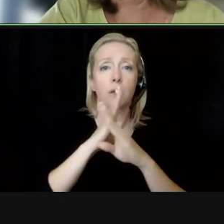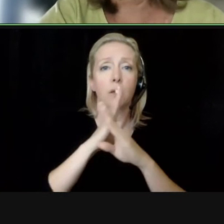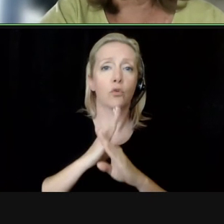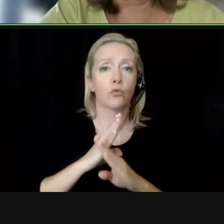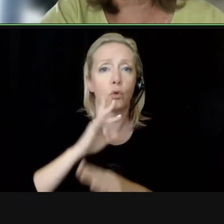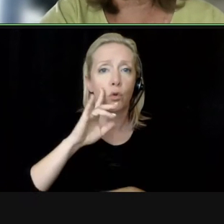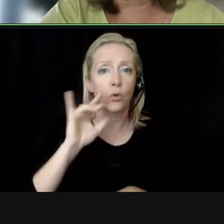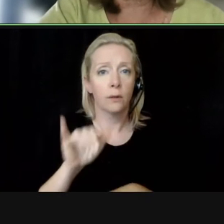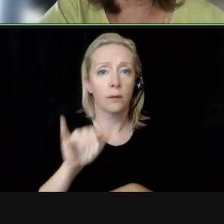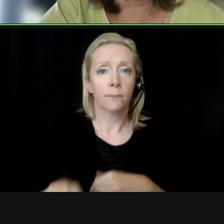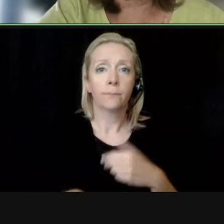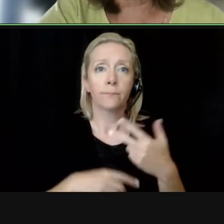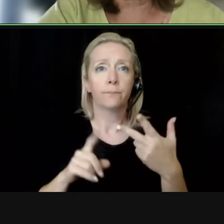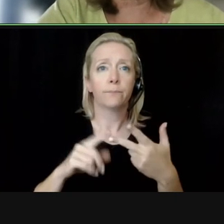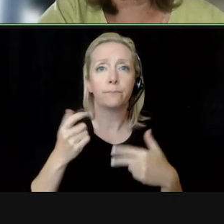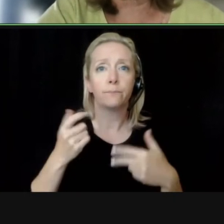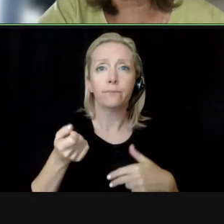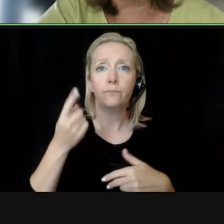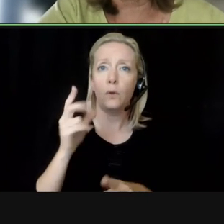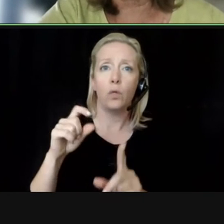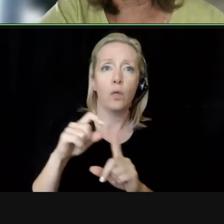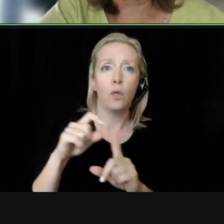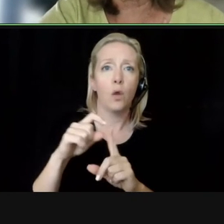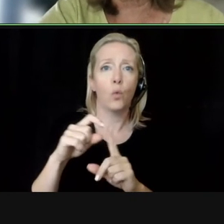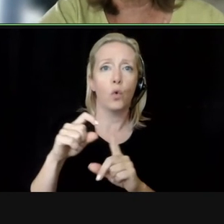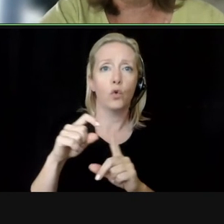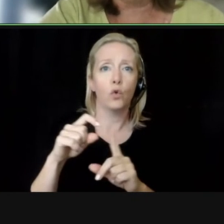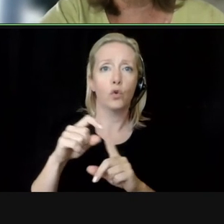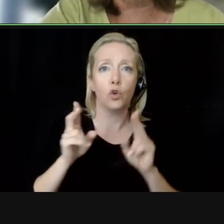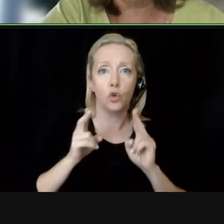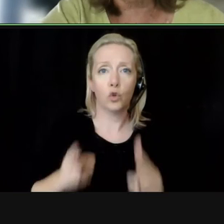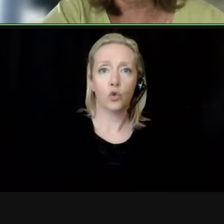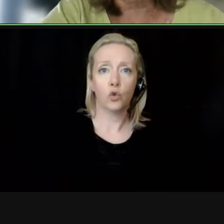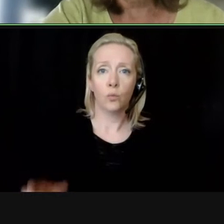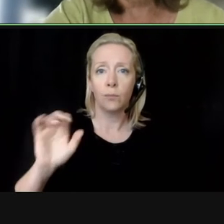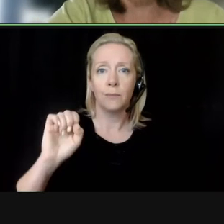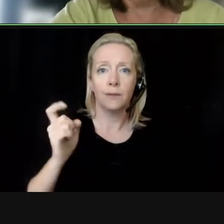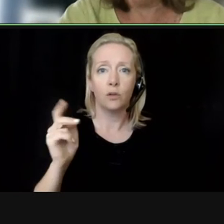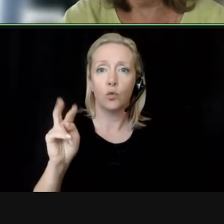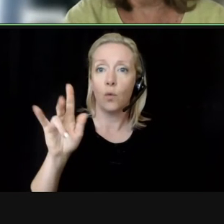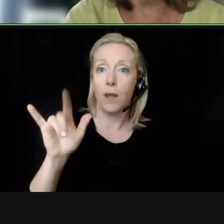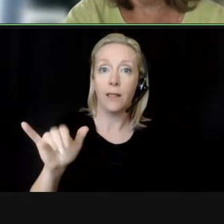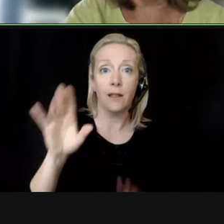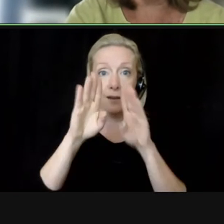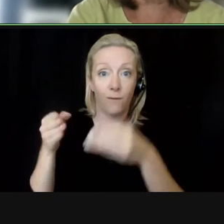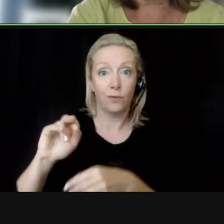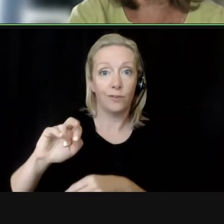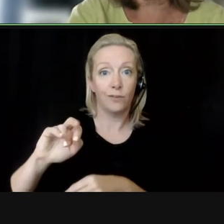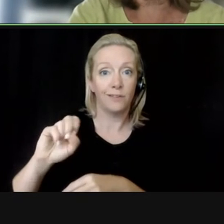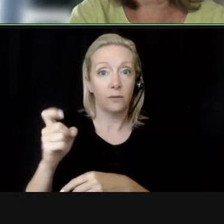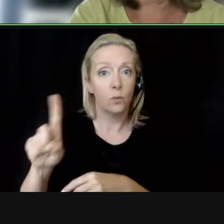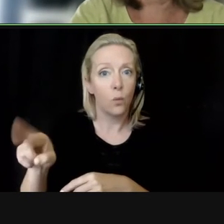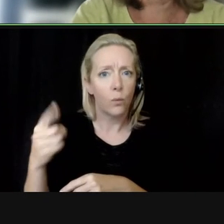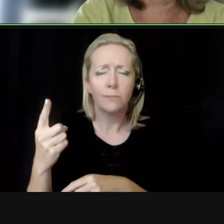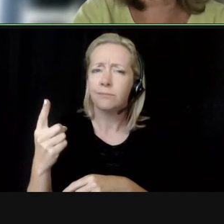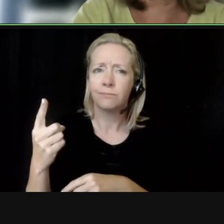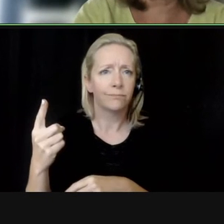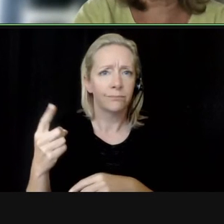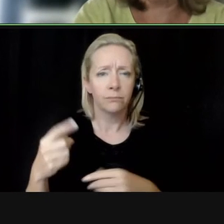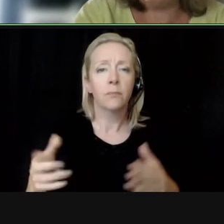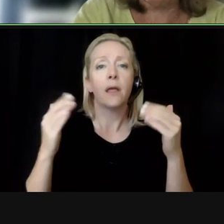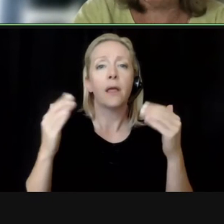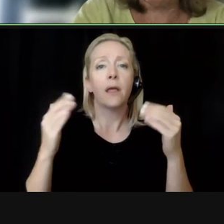to understand that the word human sexuality is more than the S word, and to be able to utilize some resources